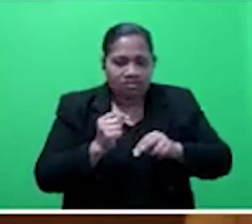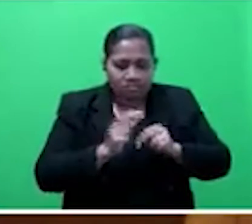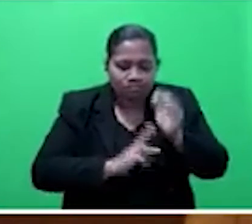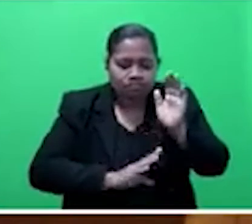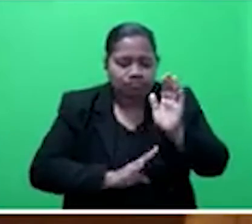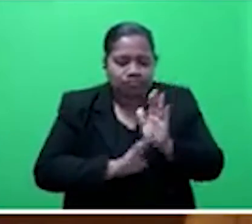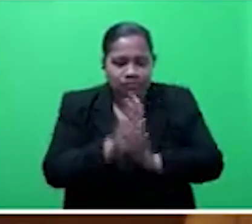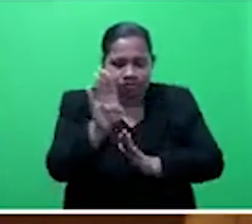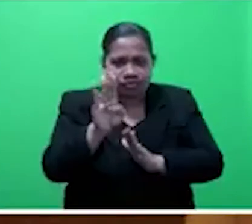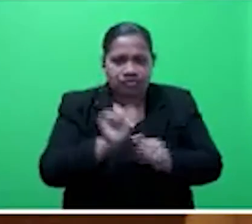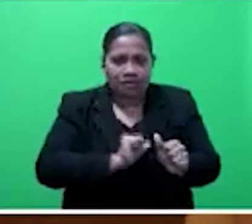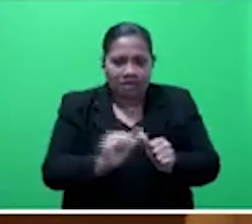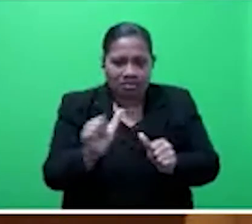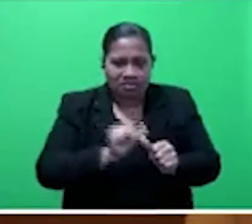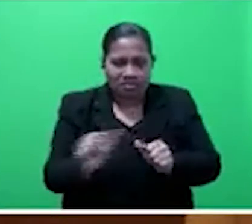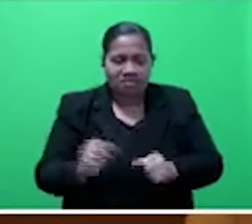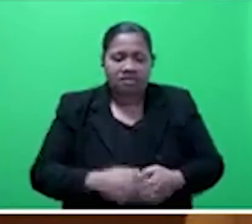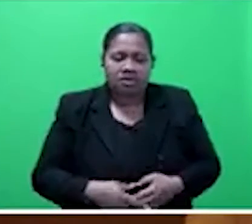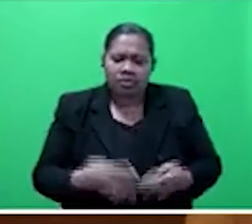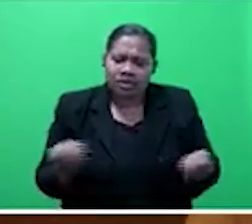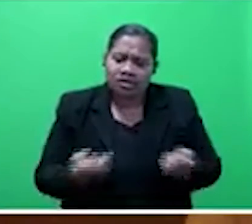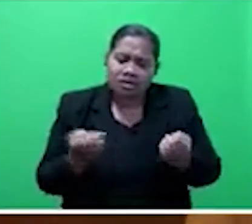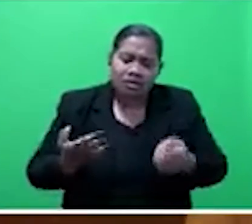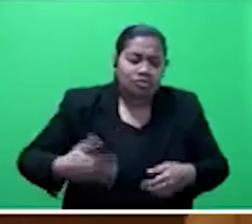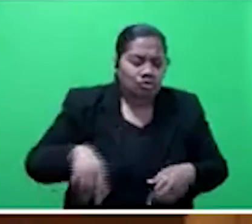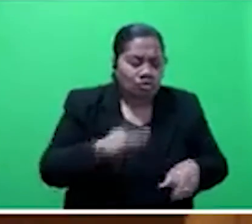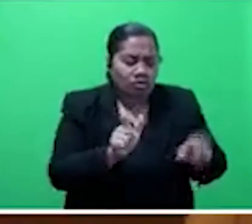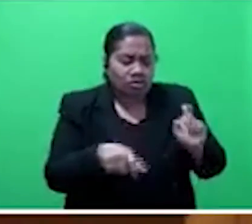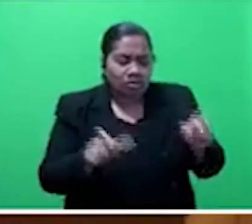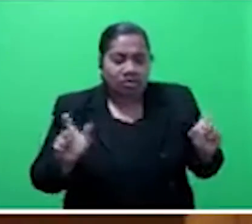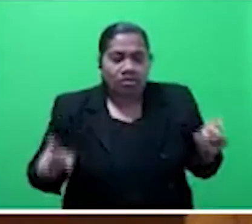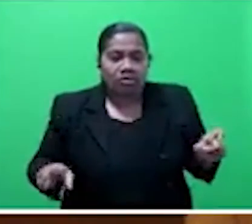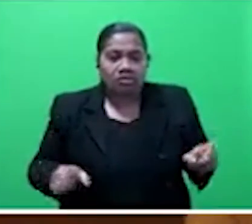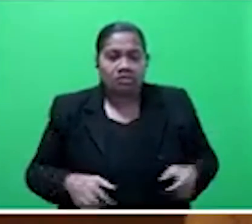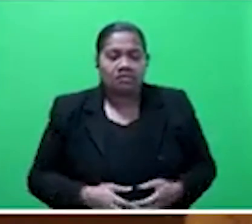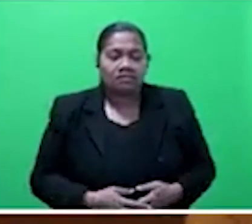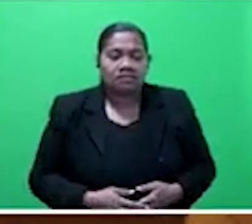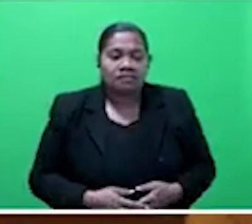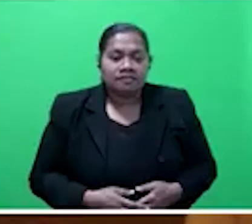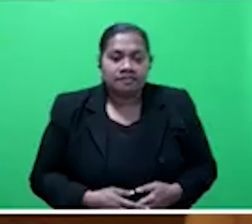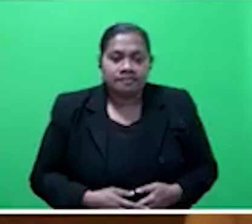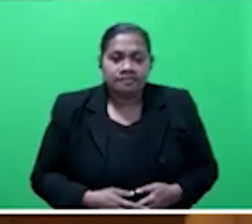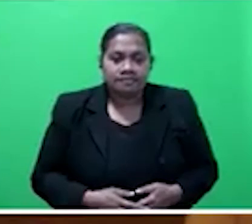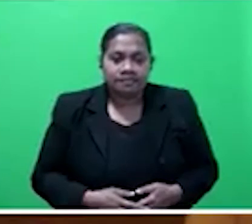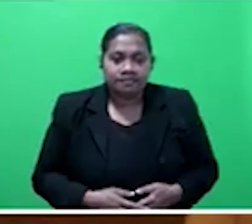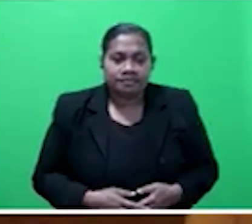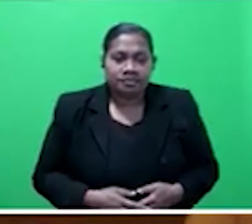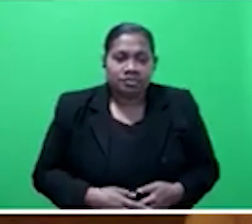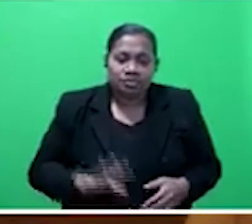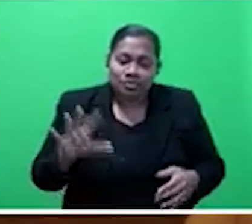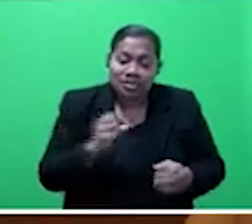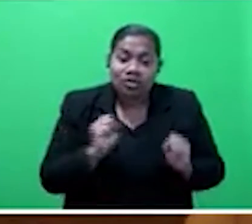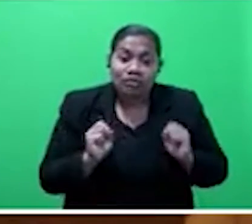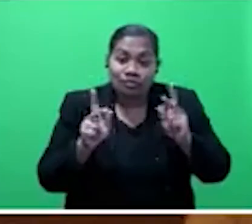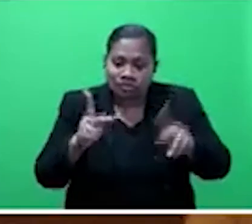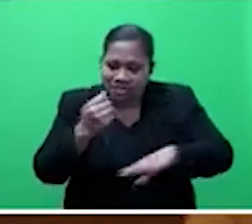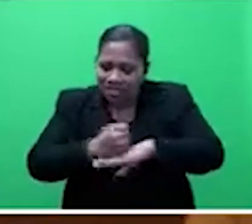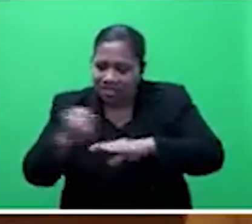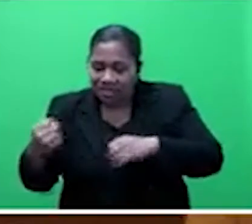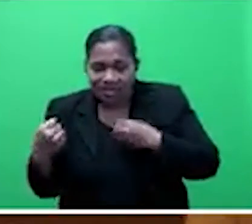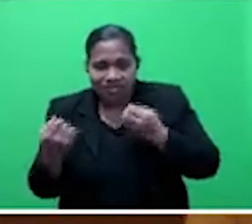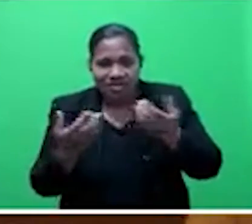health stakeholders to take advantage of the opportunities that the government is providing in the proposed